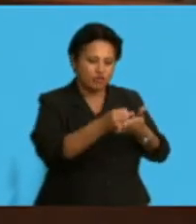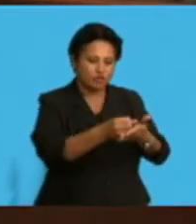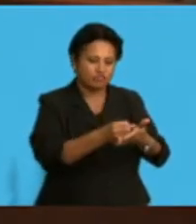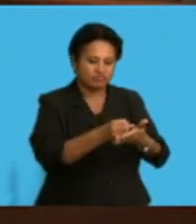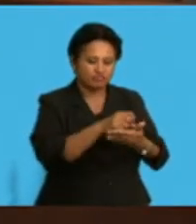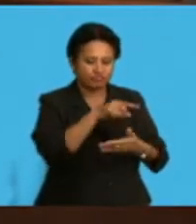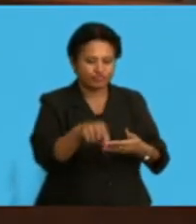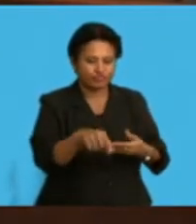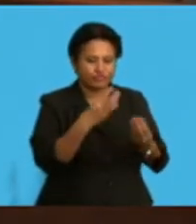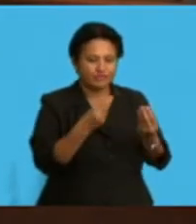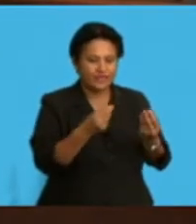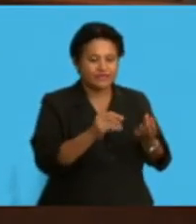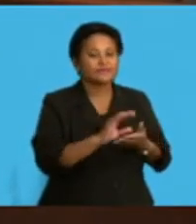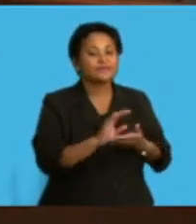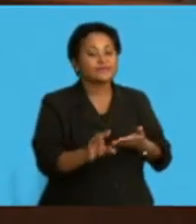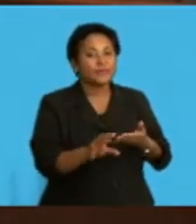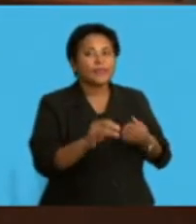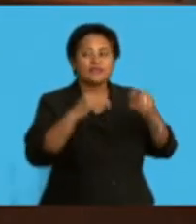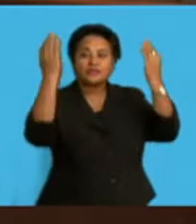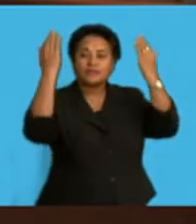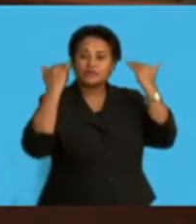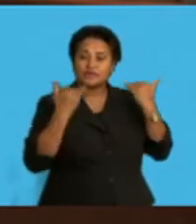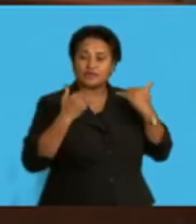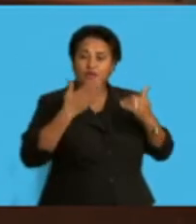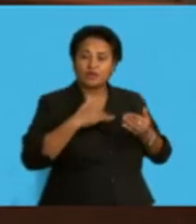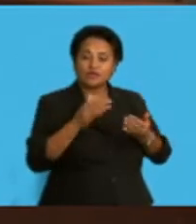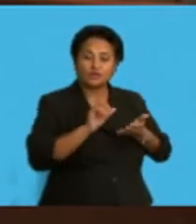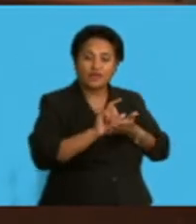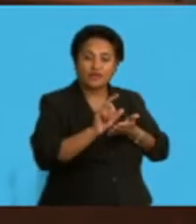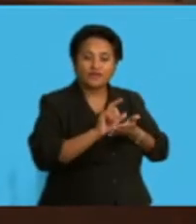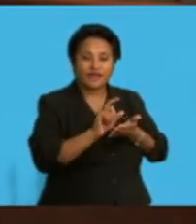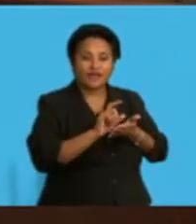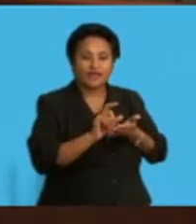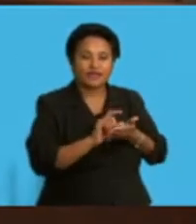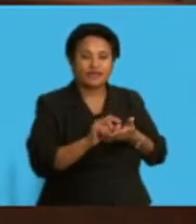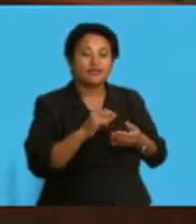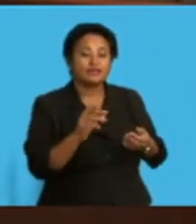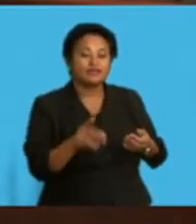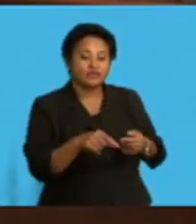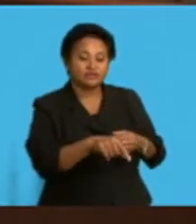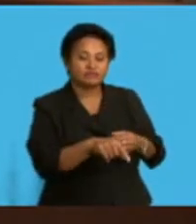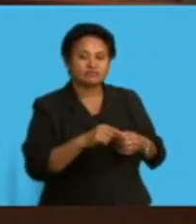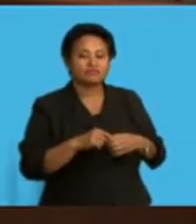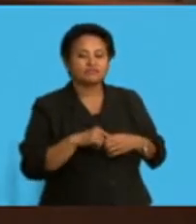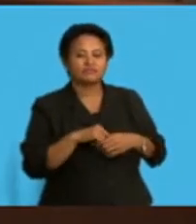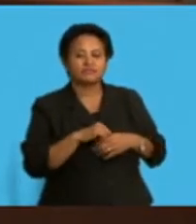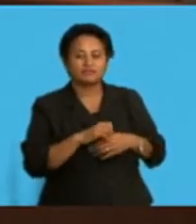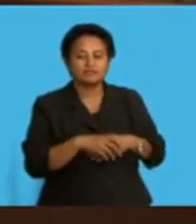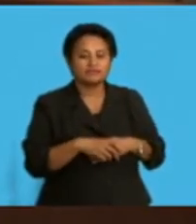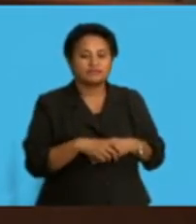Madam Speaker, let me also clarify a number of things in relation to our cost of living that has been excessively politicized.